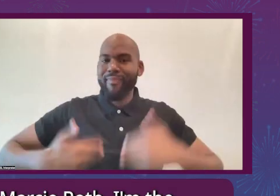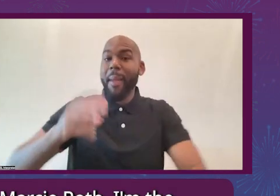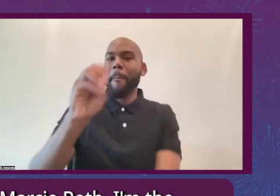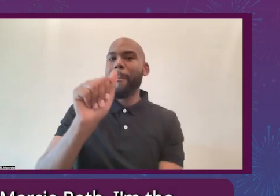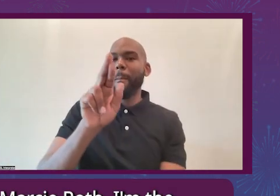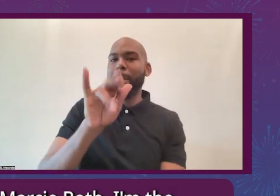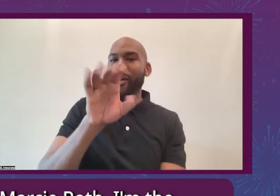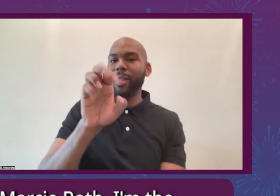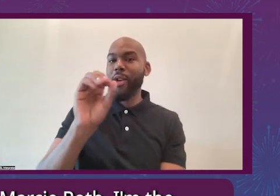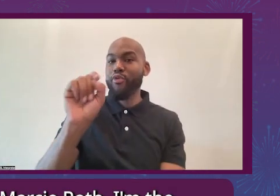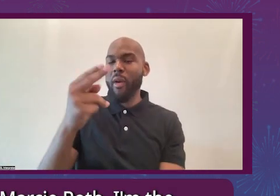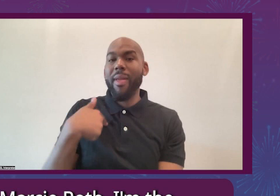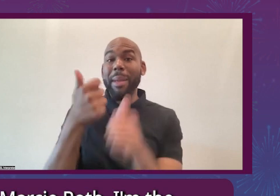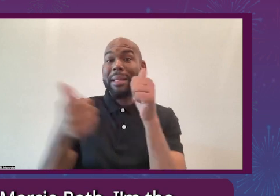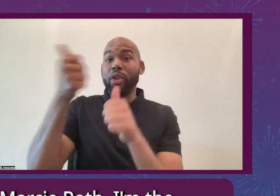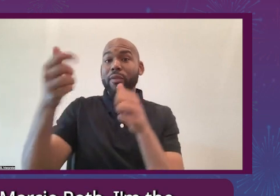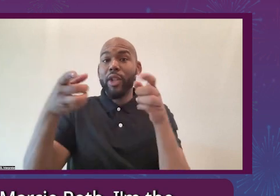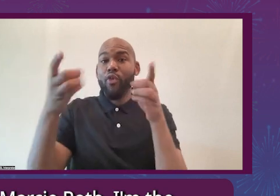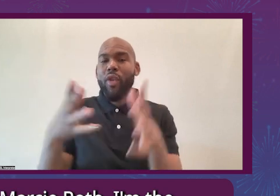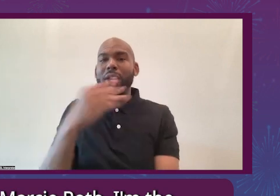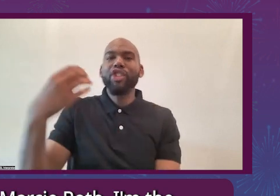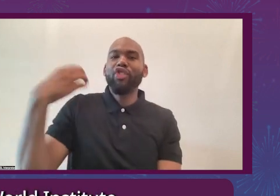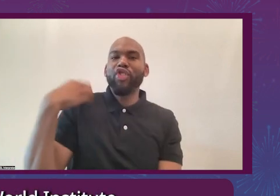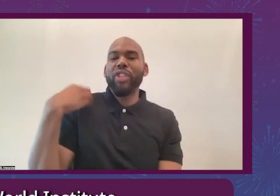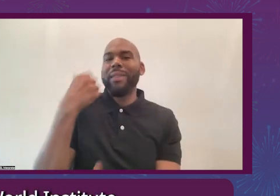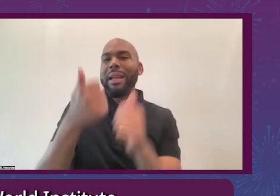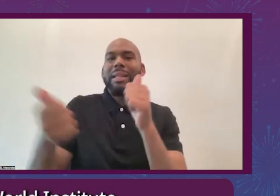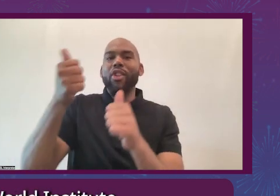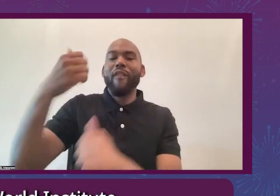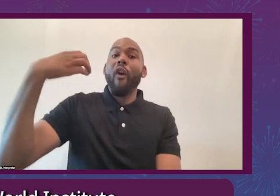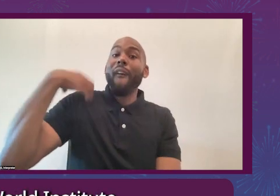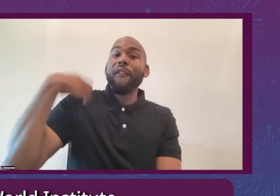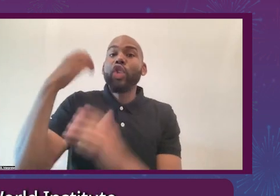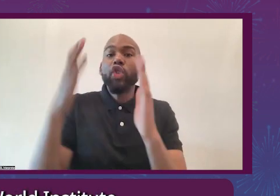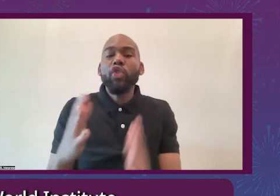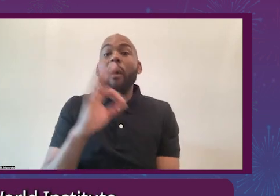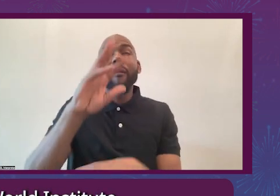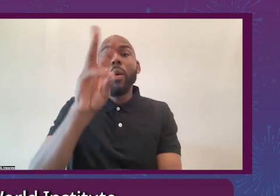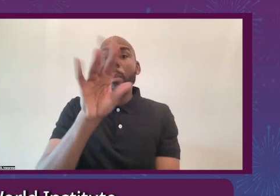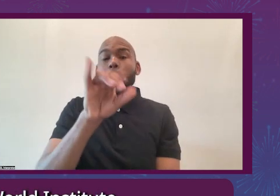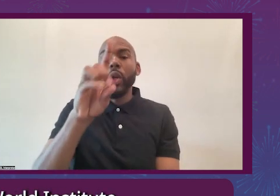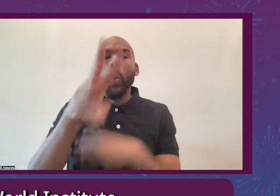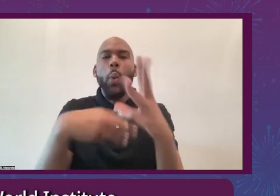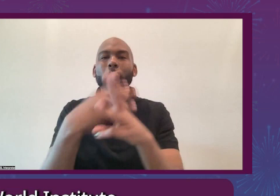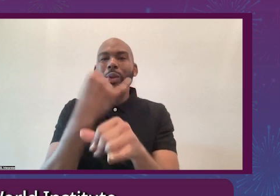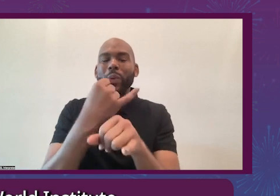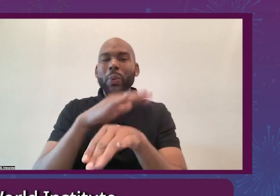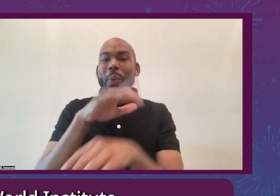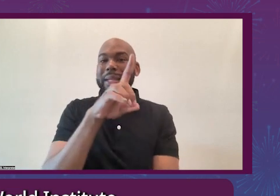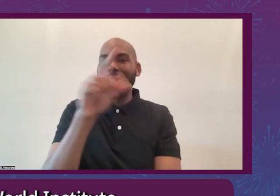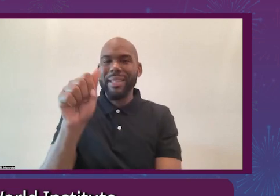everybody. I'm Marcy Roth. I'm the Executive Director and Chief Executive Officer of the World Institute